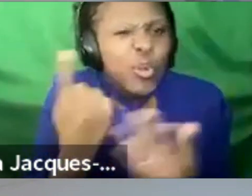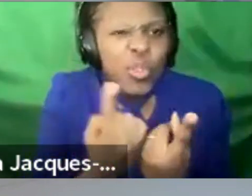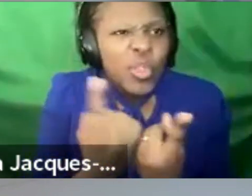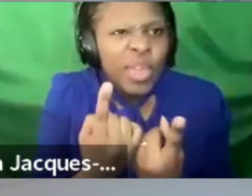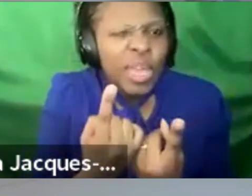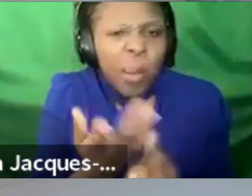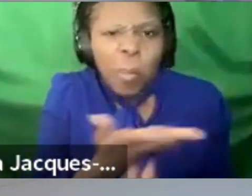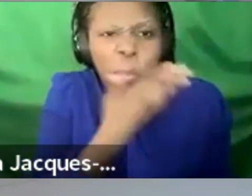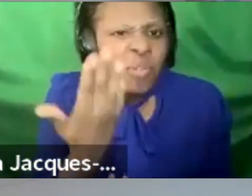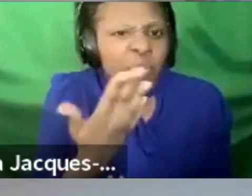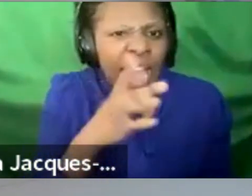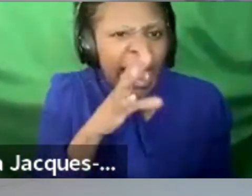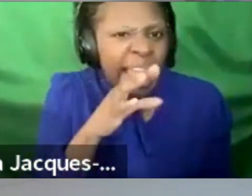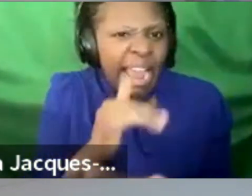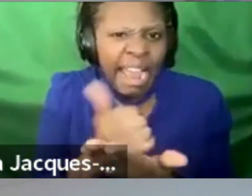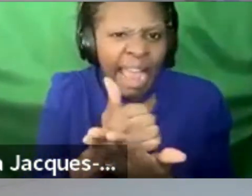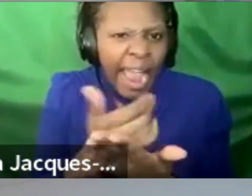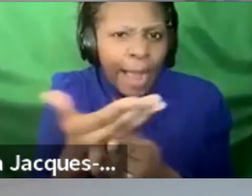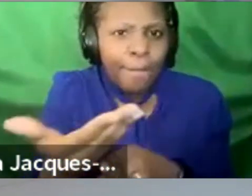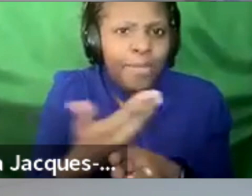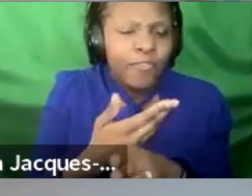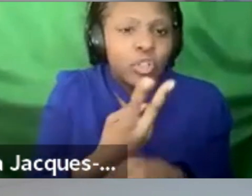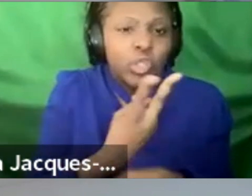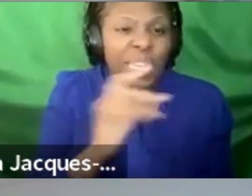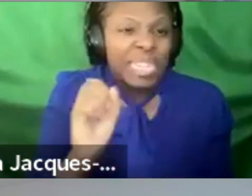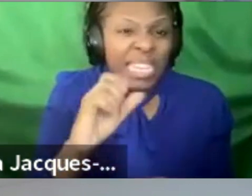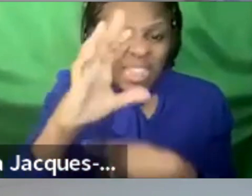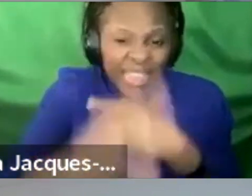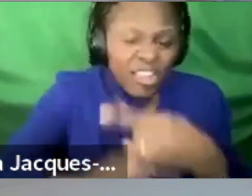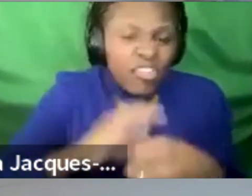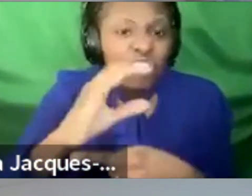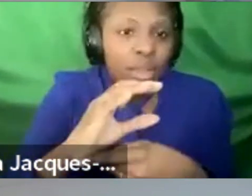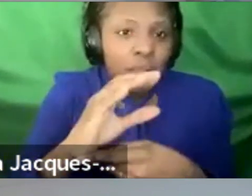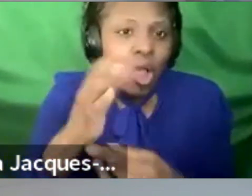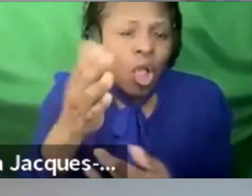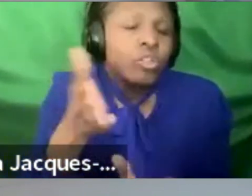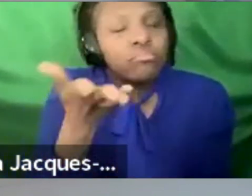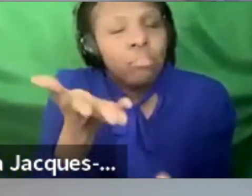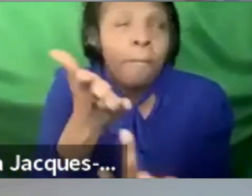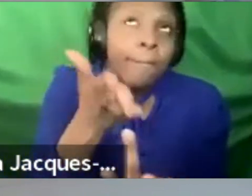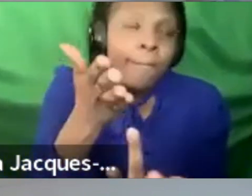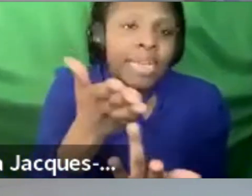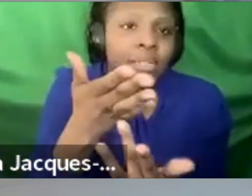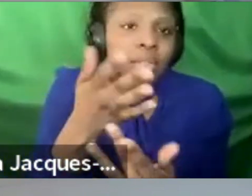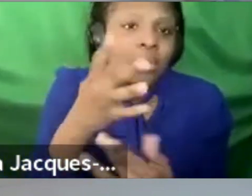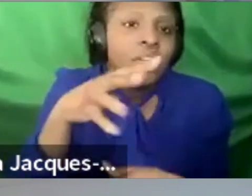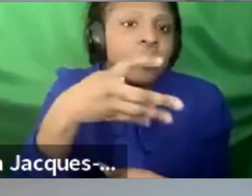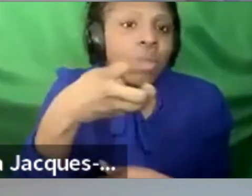as homosexuality before the 20th century, before the mid-19th century.